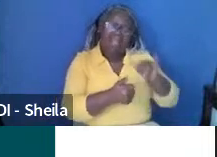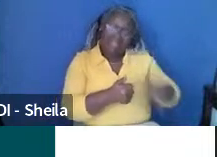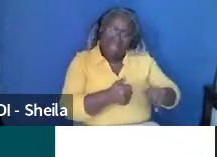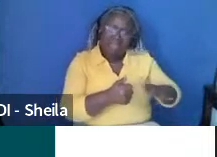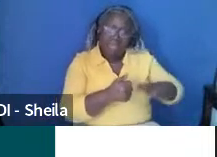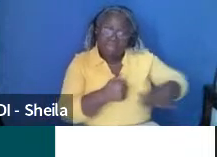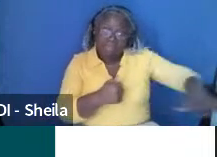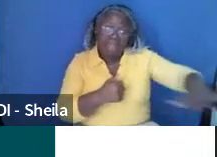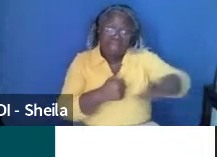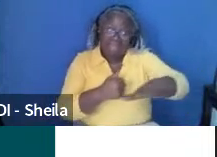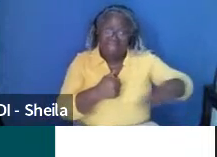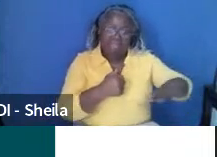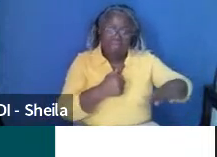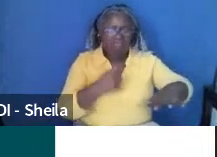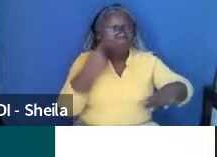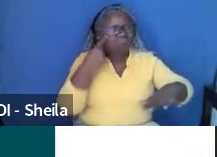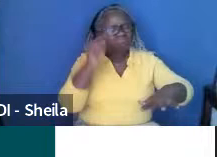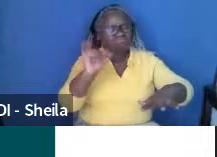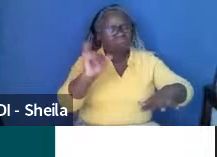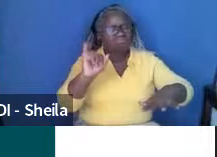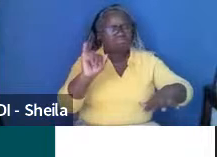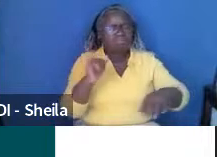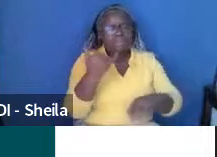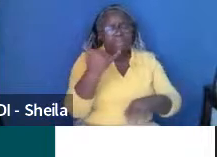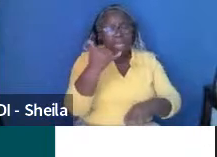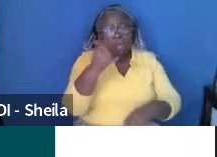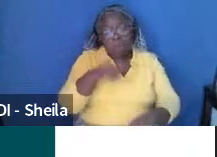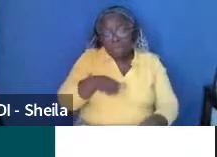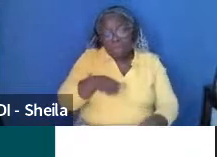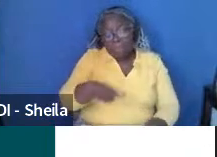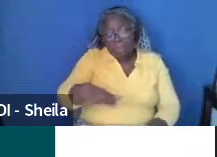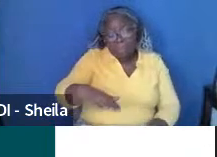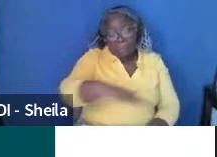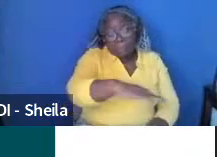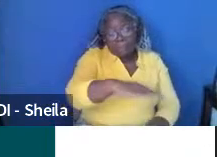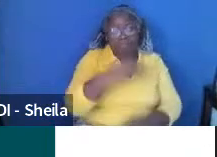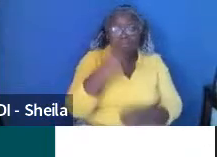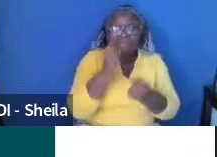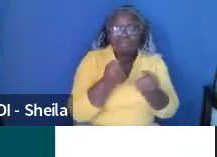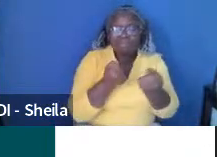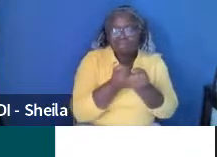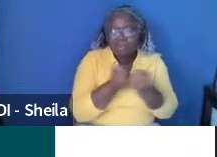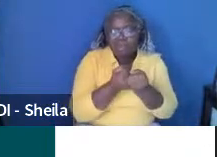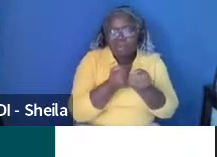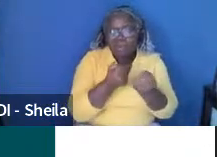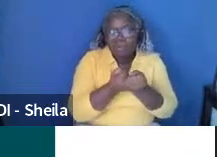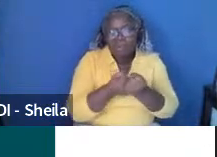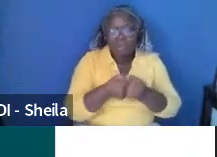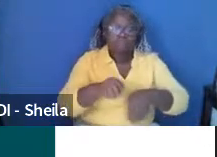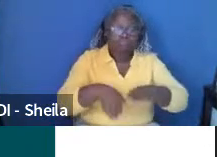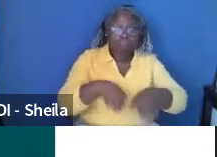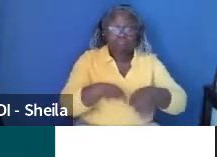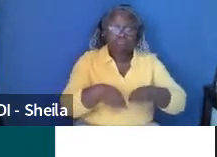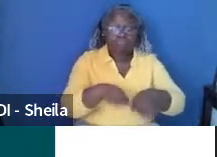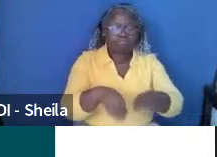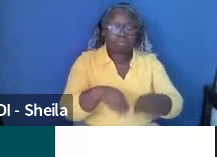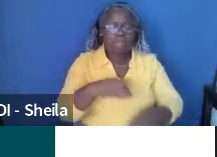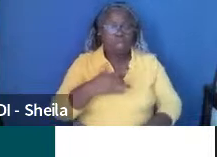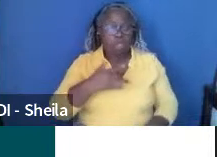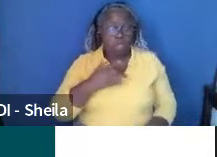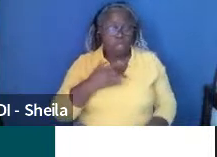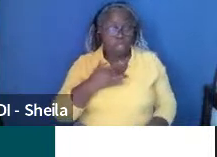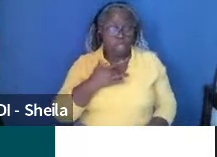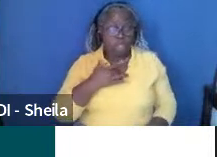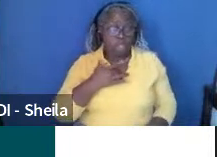So then you get up on the treadmill, you get your heart rate up, then you jump off the treadmill, go to the echo table that's